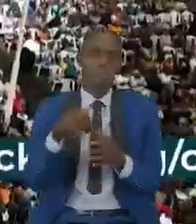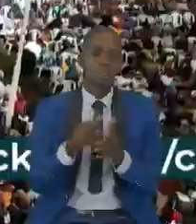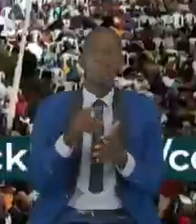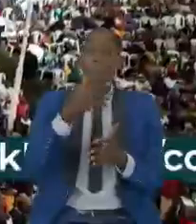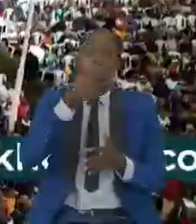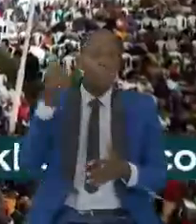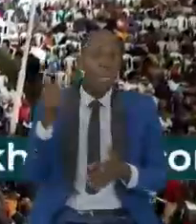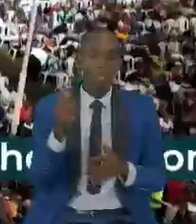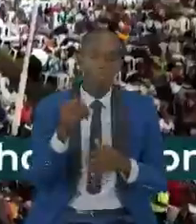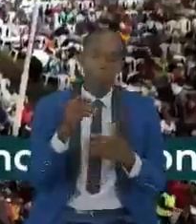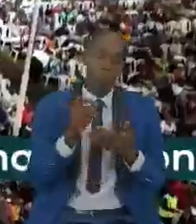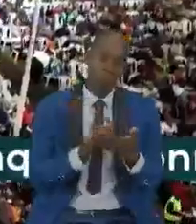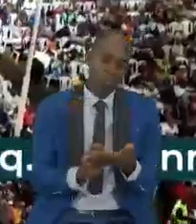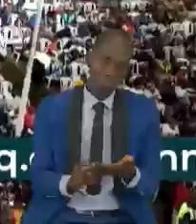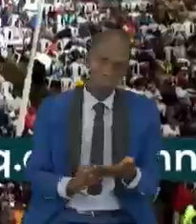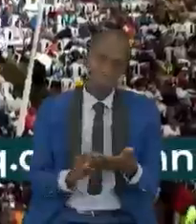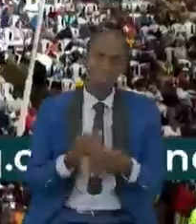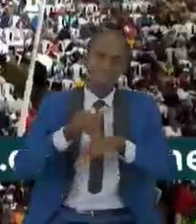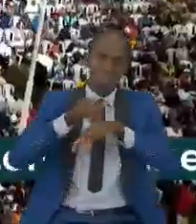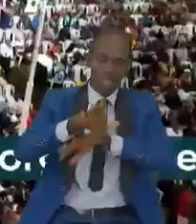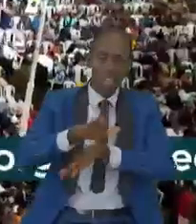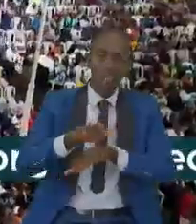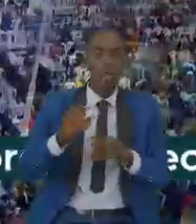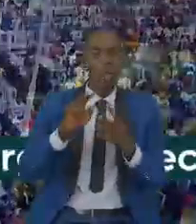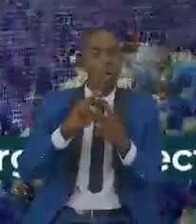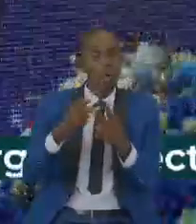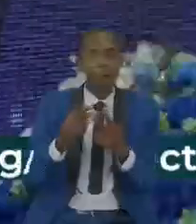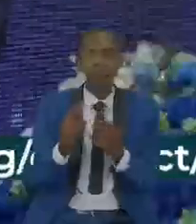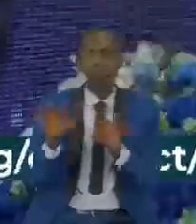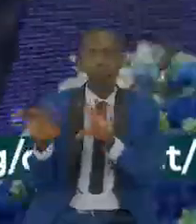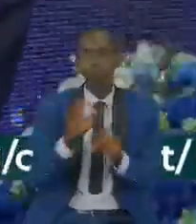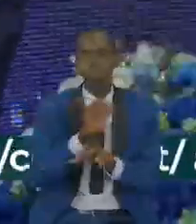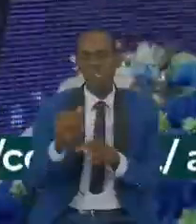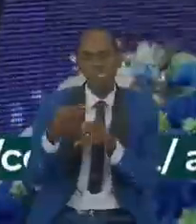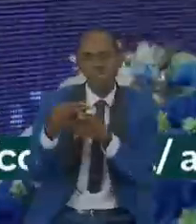Telegram. Please do that as the meeting is going on.